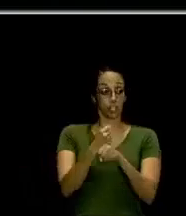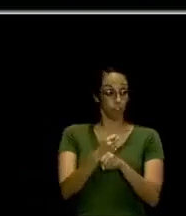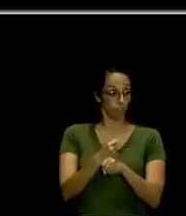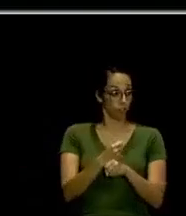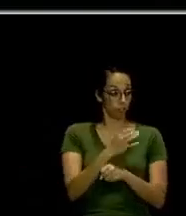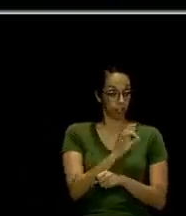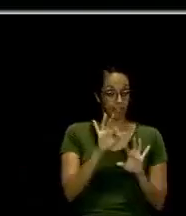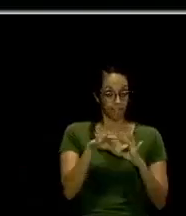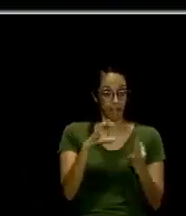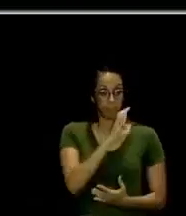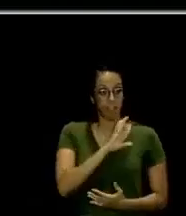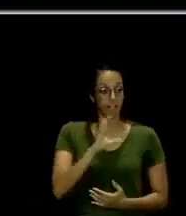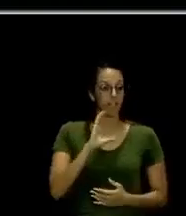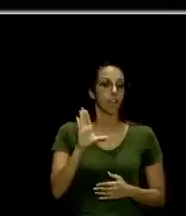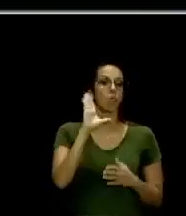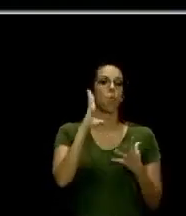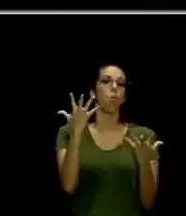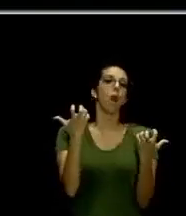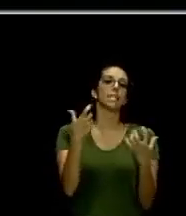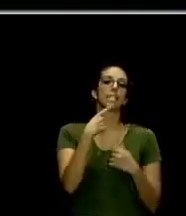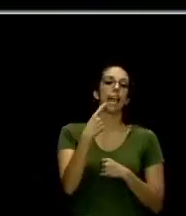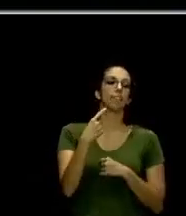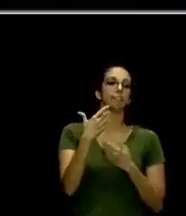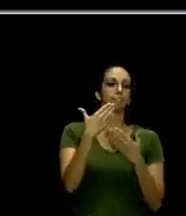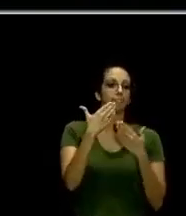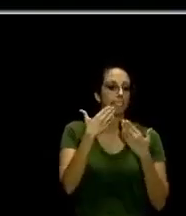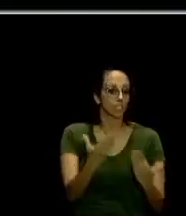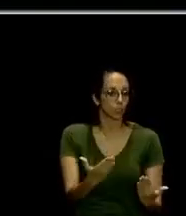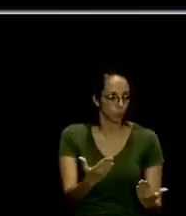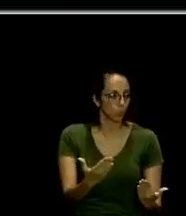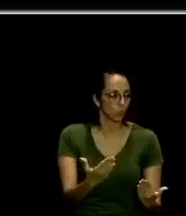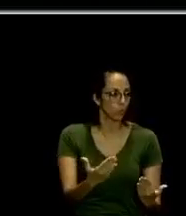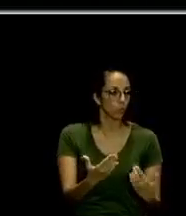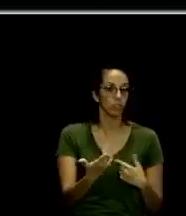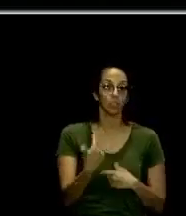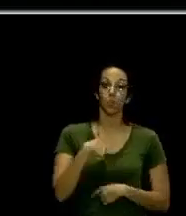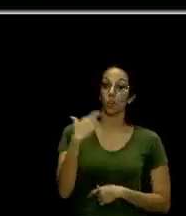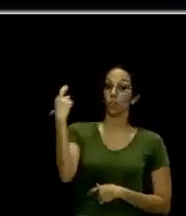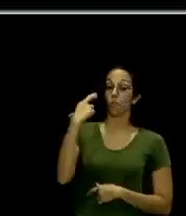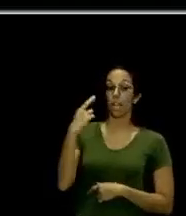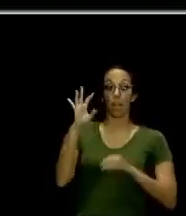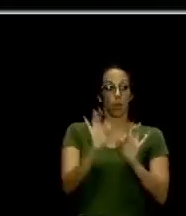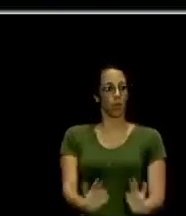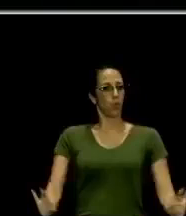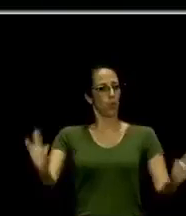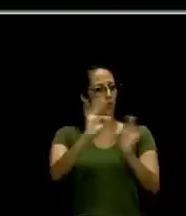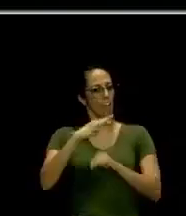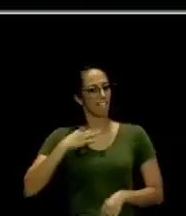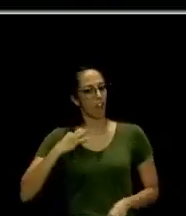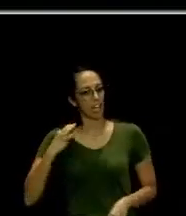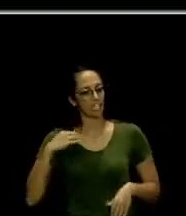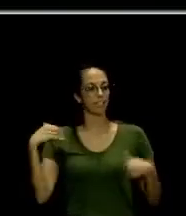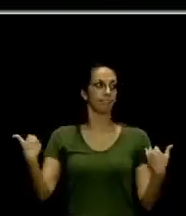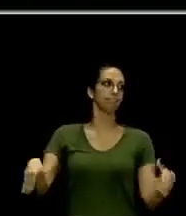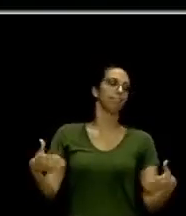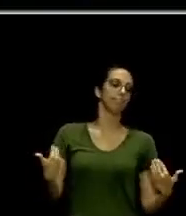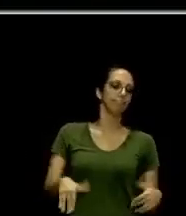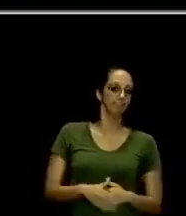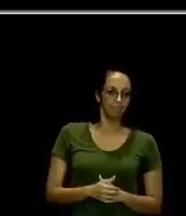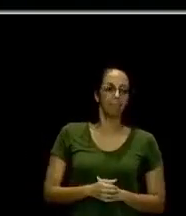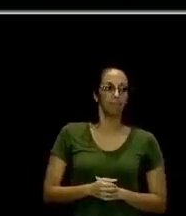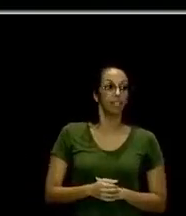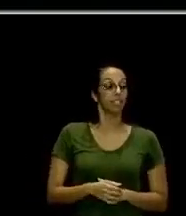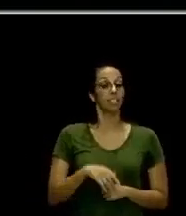take some time to say thank you, and as we realize how critical our volunteers are to the success.